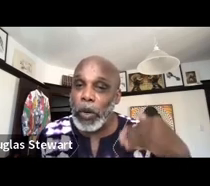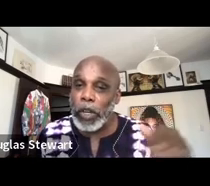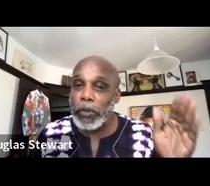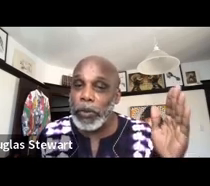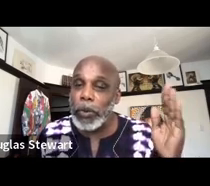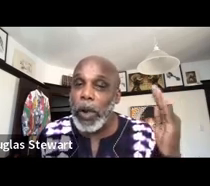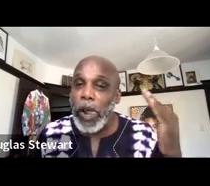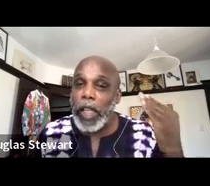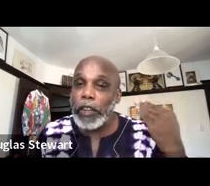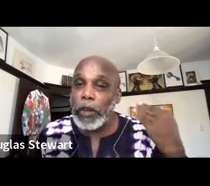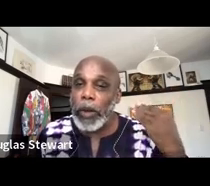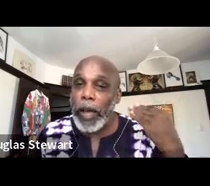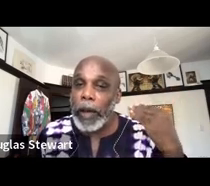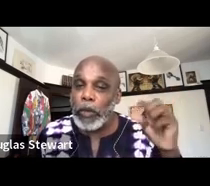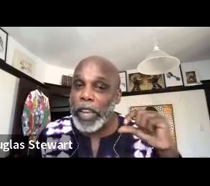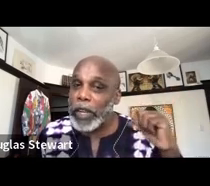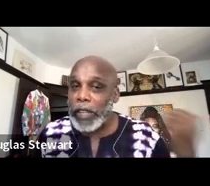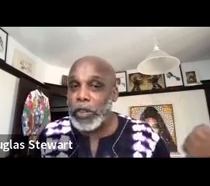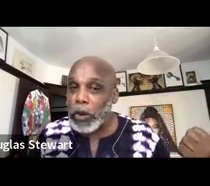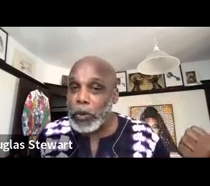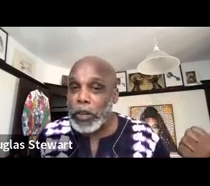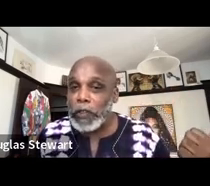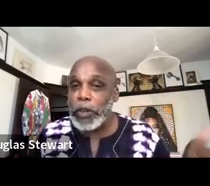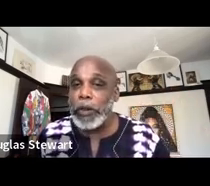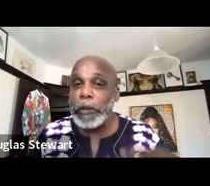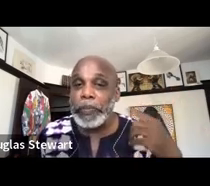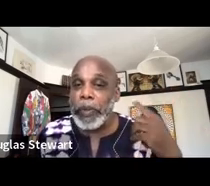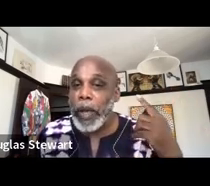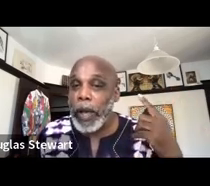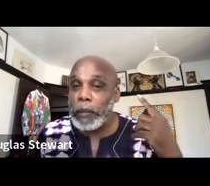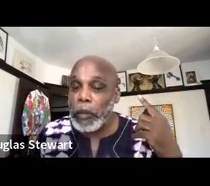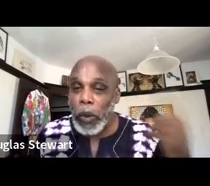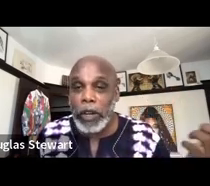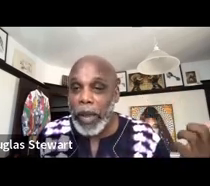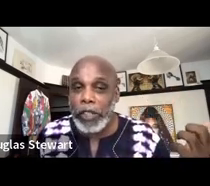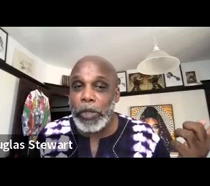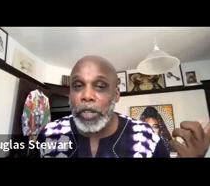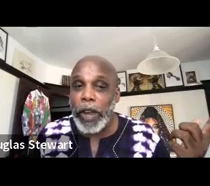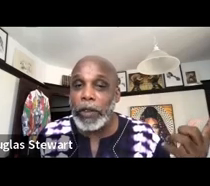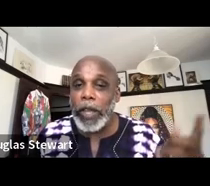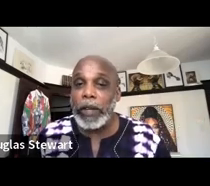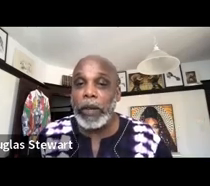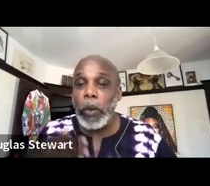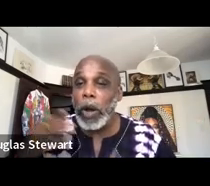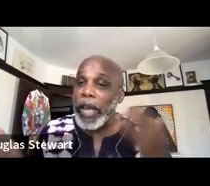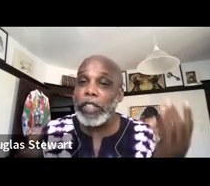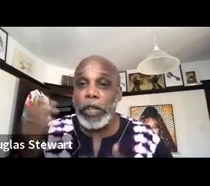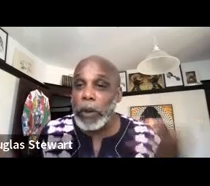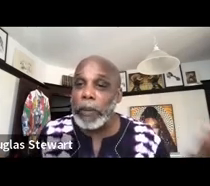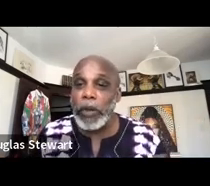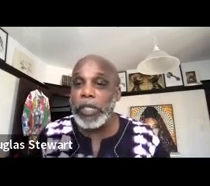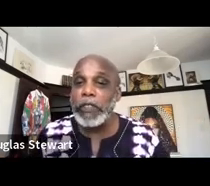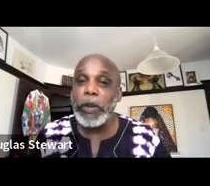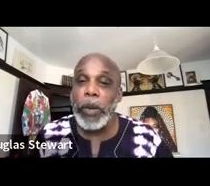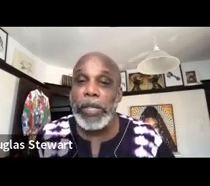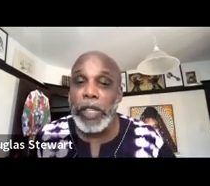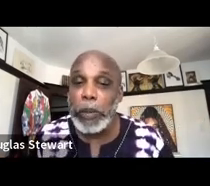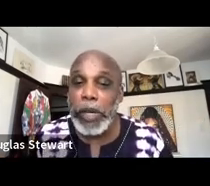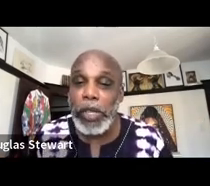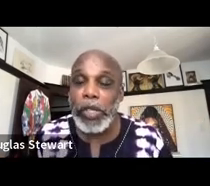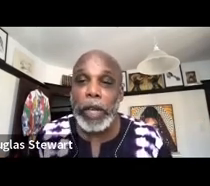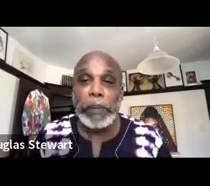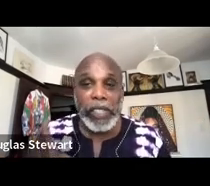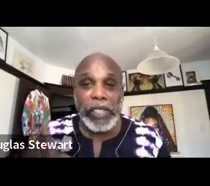of work through, you know, recognize our own worldview, what our attitudes are around that, what we actually know about those different ways